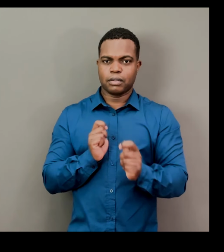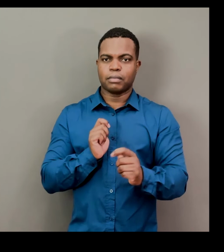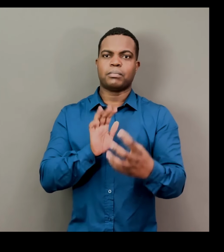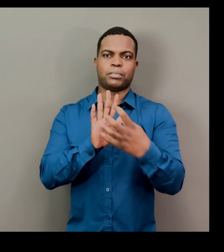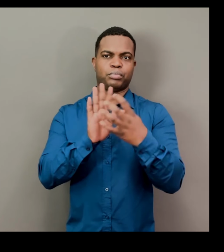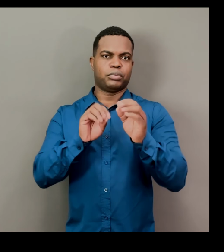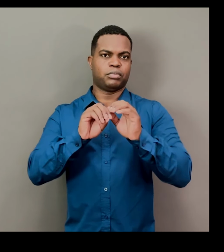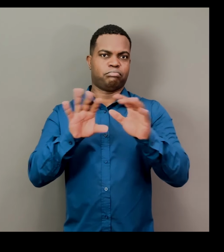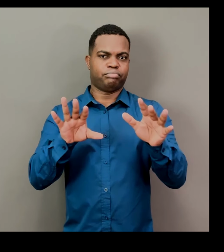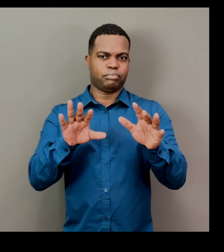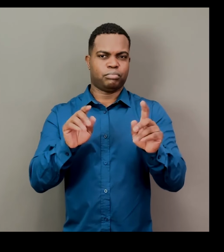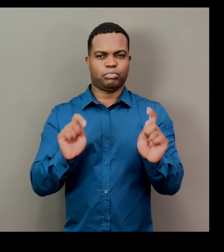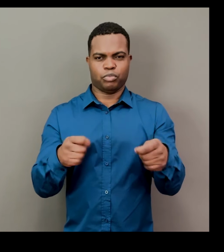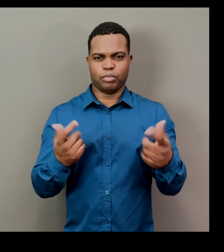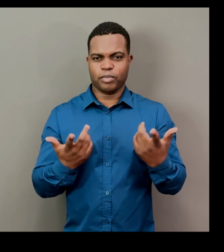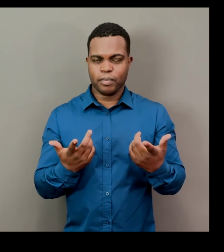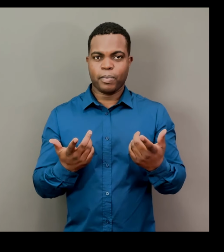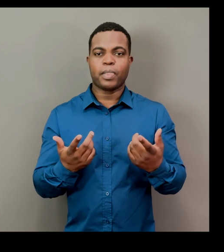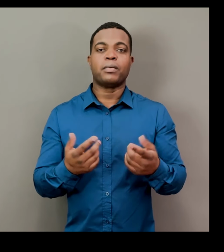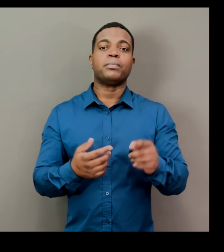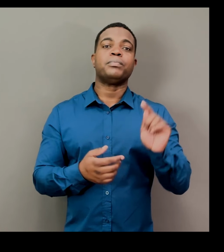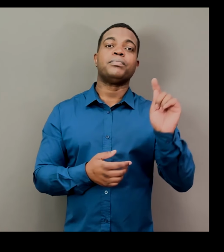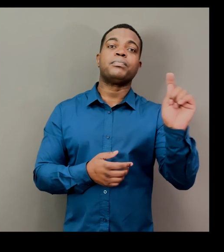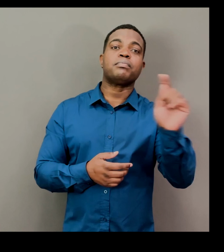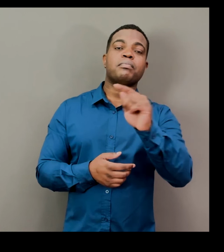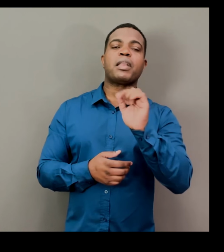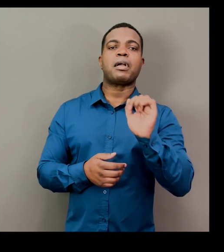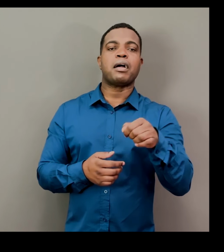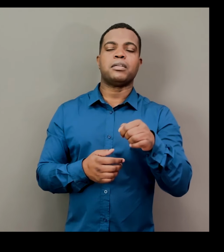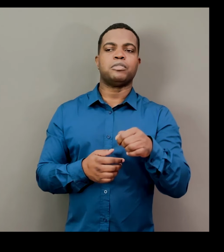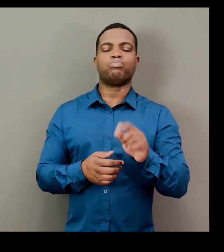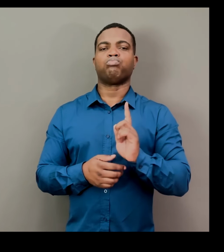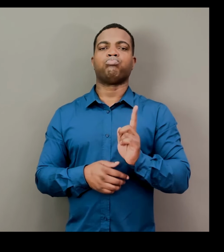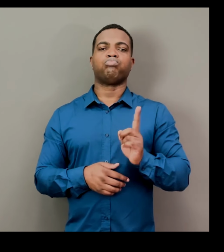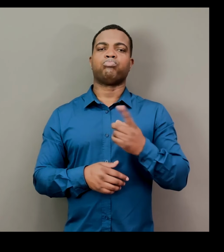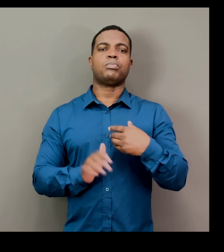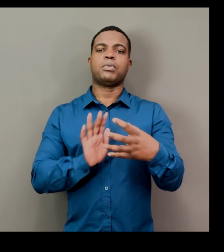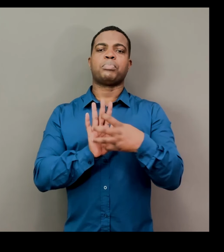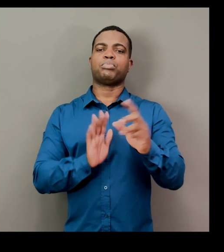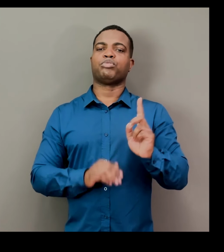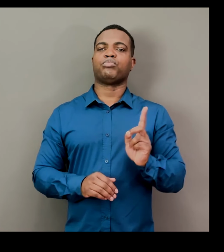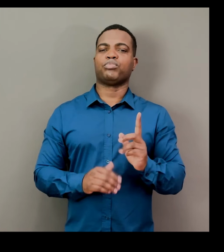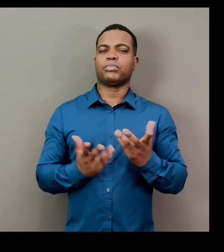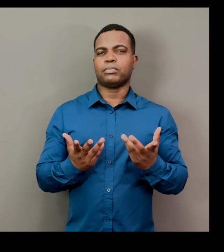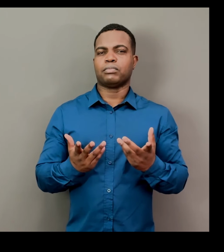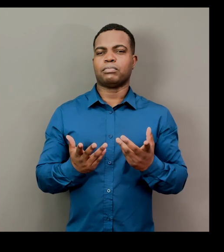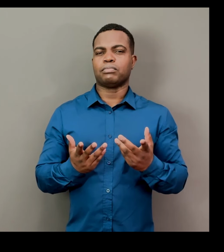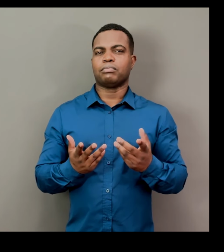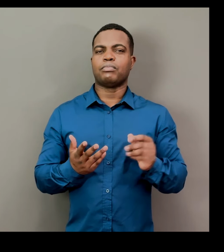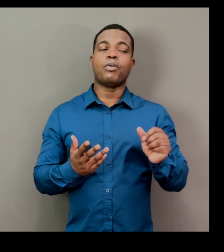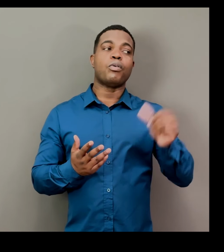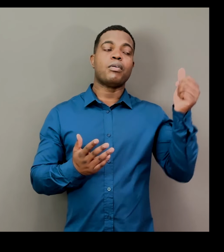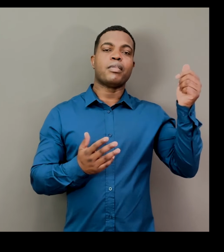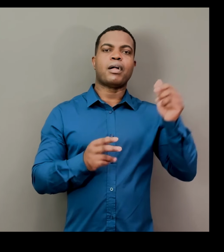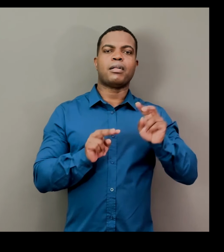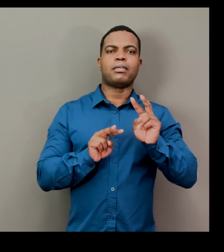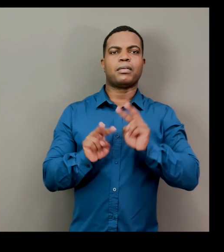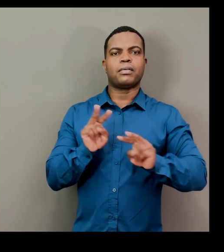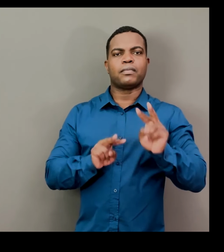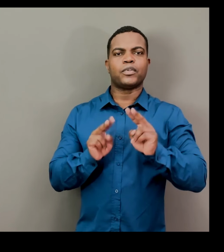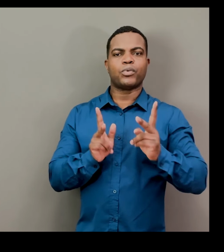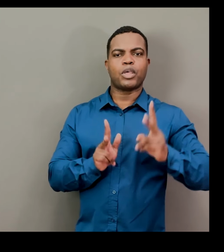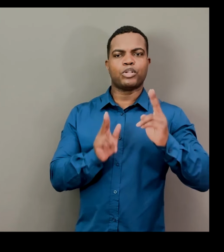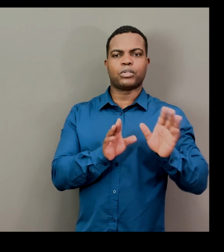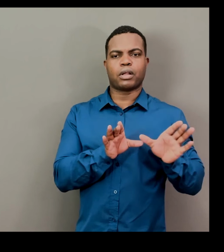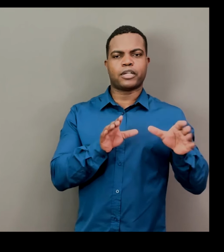minor, or they could also choose not to publish. And also there is the editorial